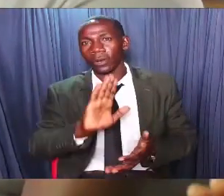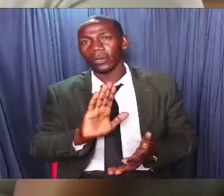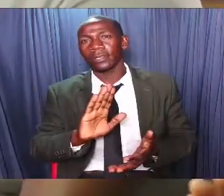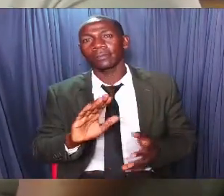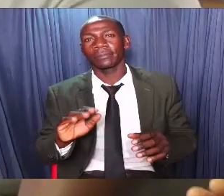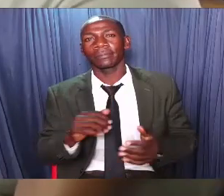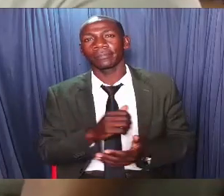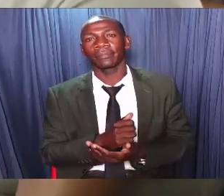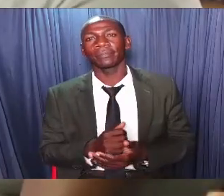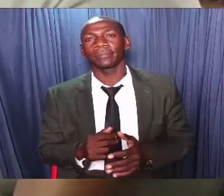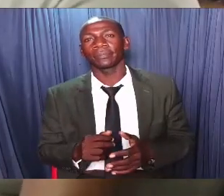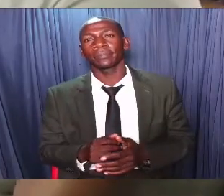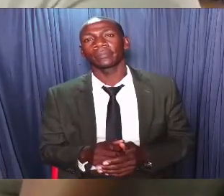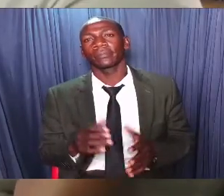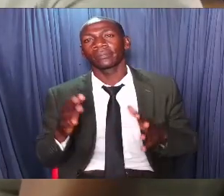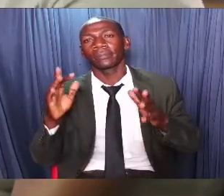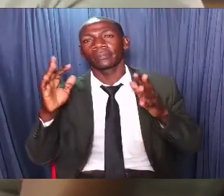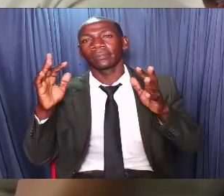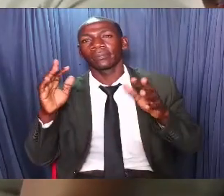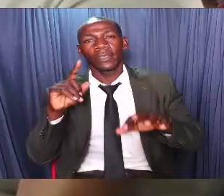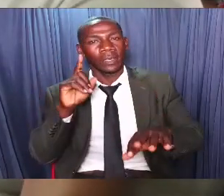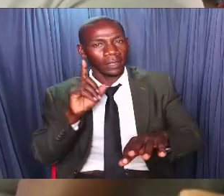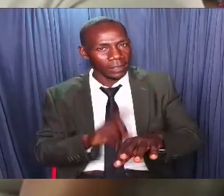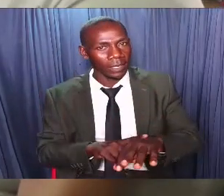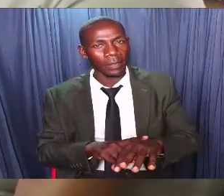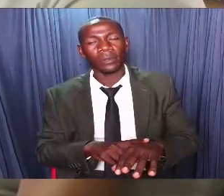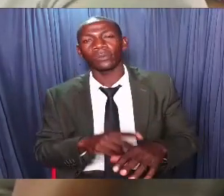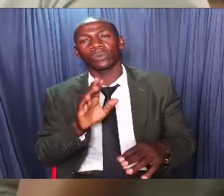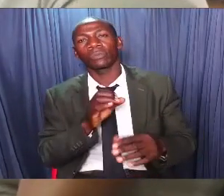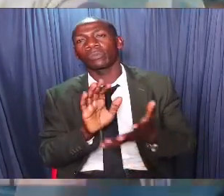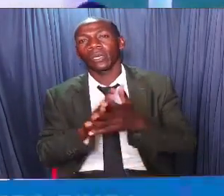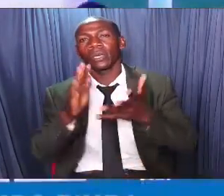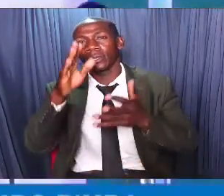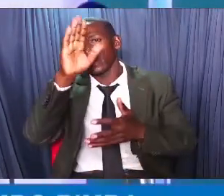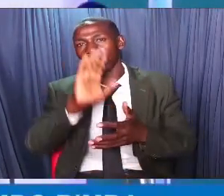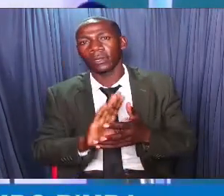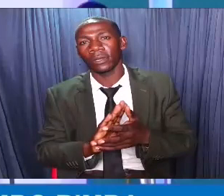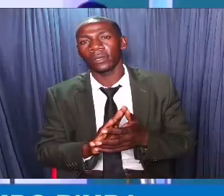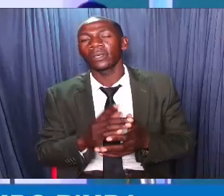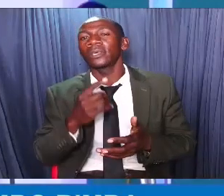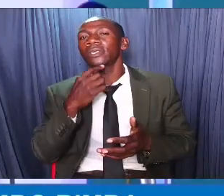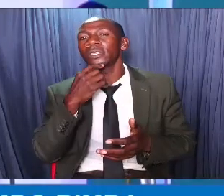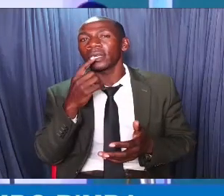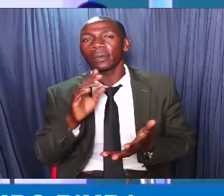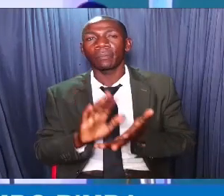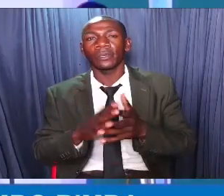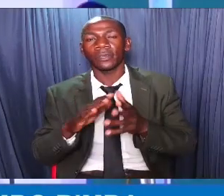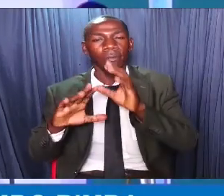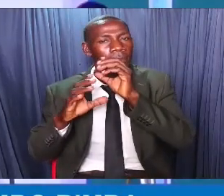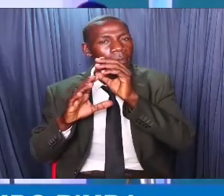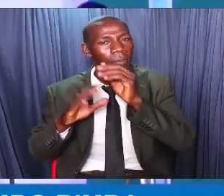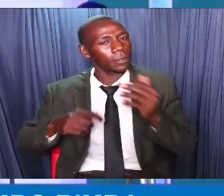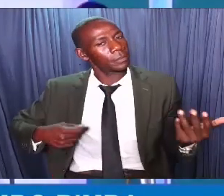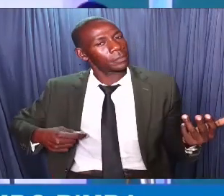God. Ni wakati wa kumsifu Mungu. This is a time to praise God. Na kinasema msifuni Mungu kwa tarumbeta, kwa magita,